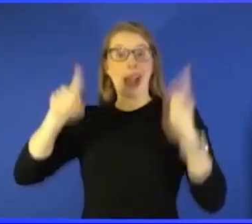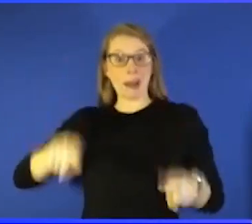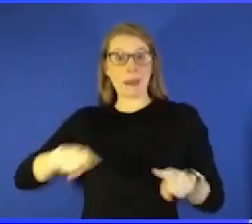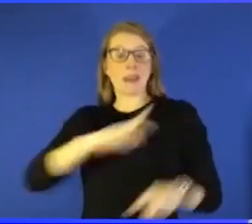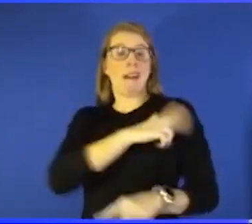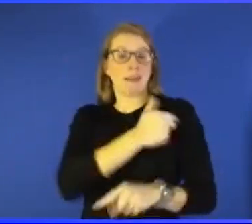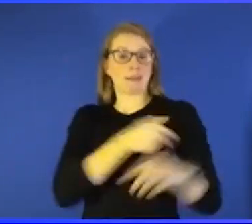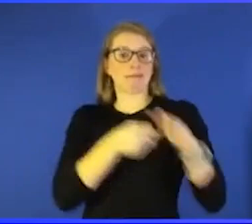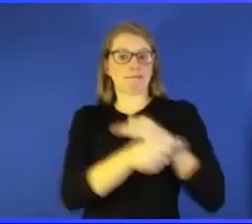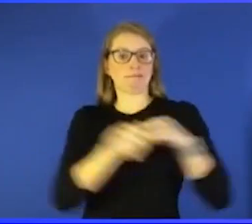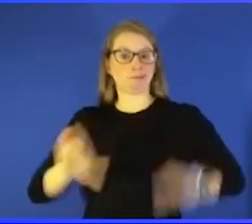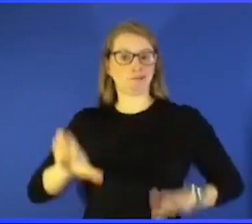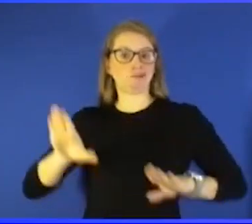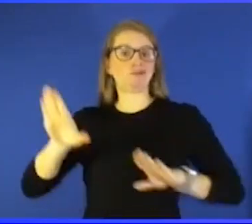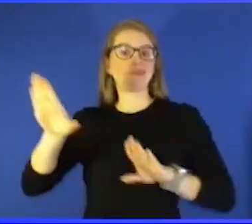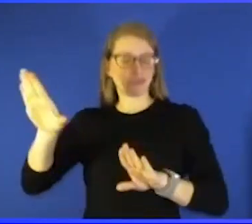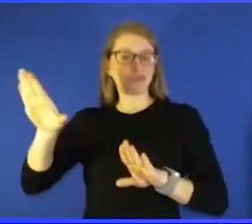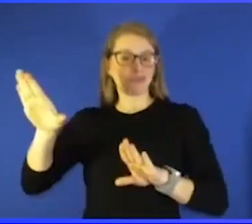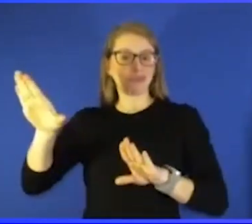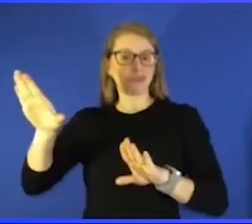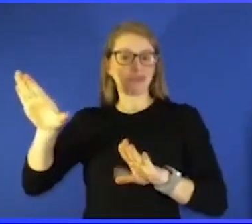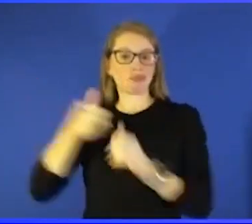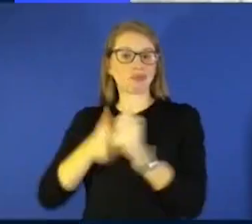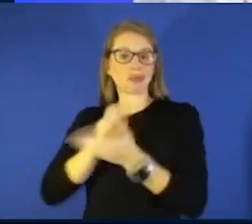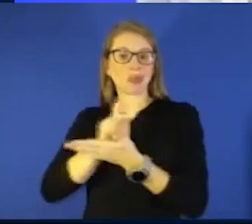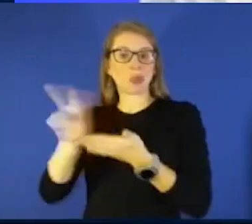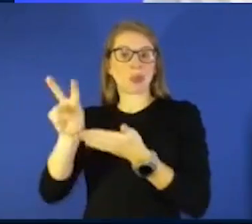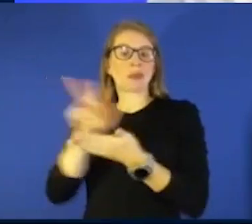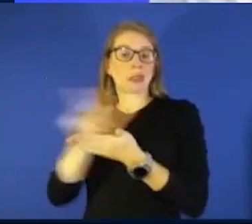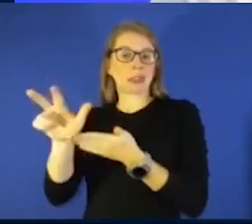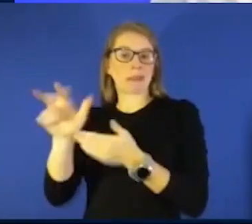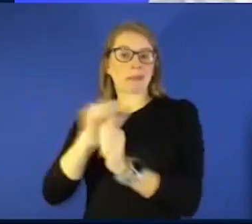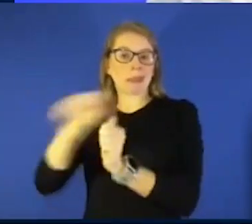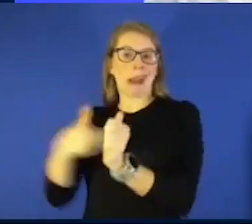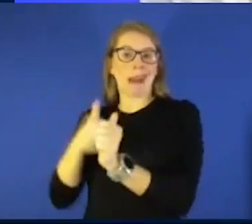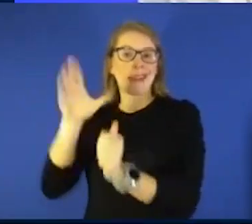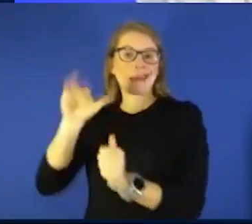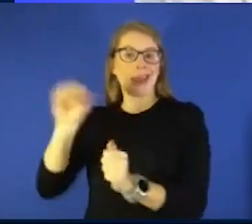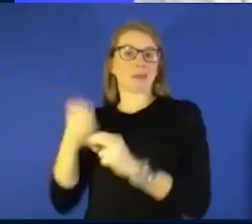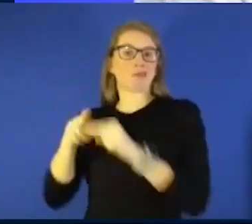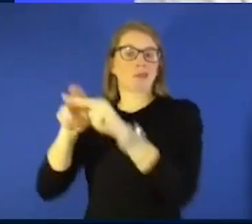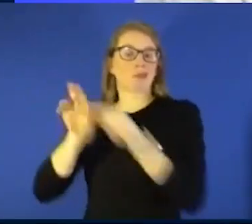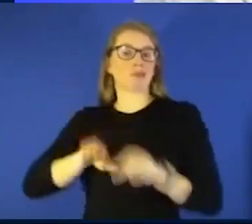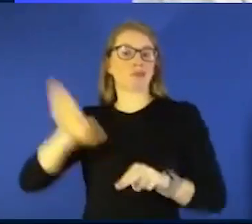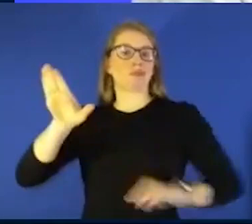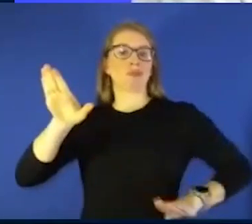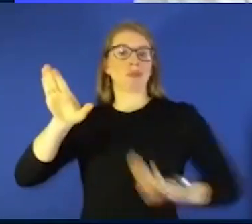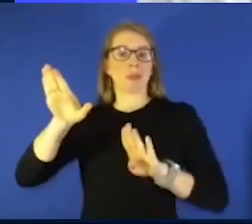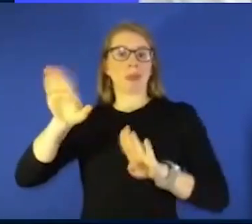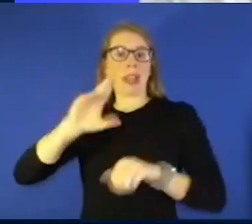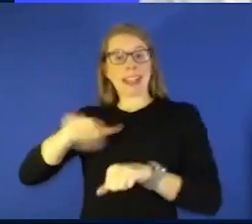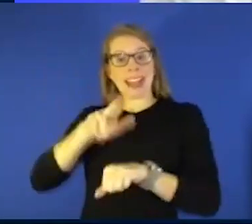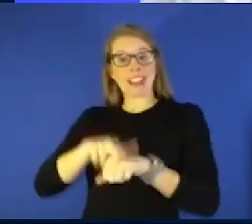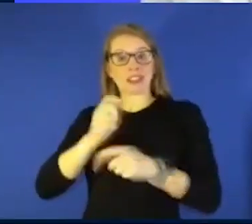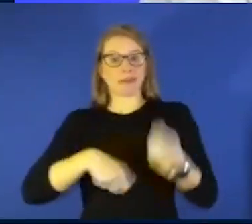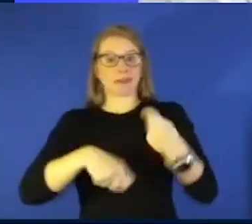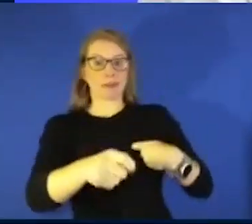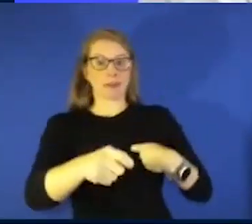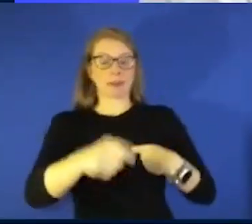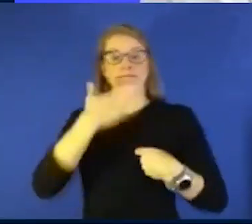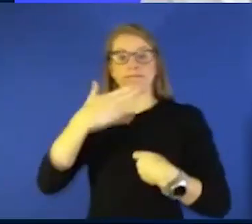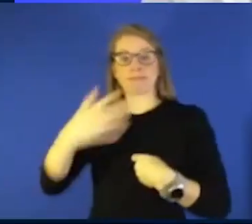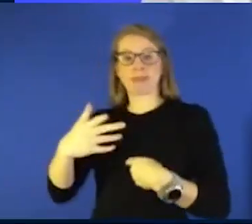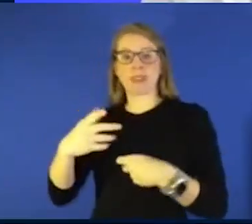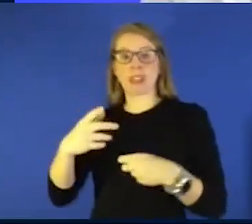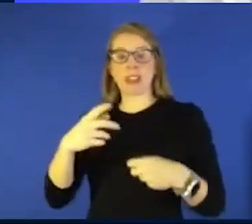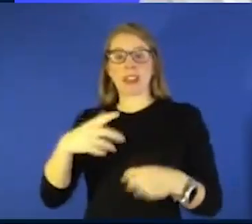know those usually lag 2 to 3 weeks behind. And Hawkeye, we're seeing this nationally. And hey, thanks for switching with me today so I can run the clinic and see a sick patient get